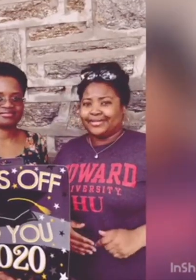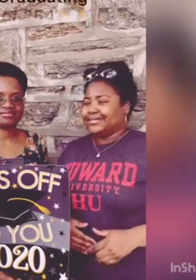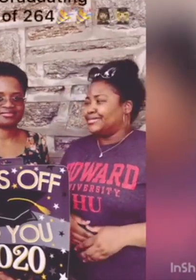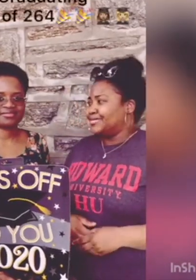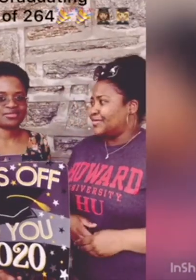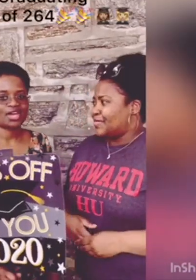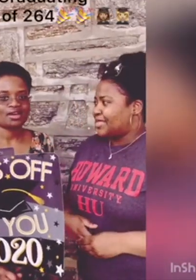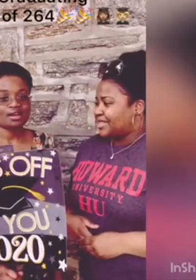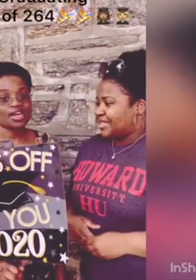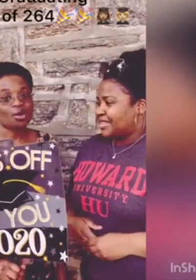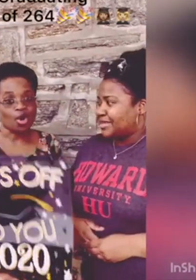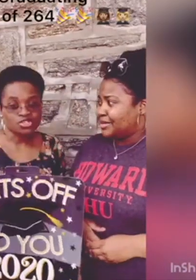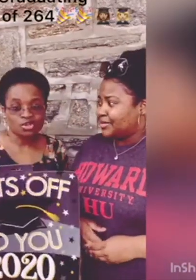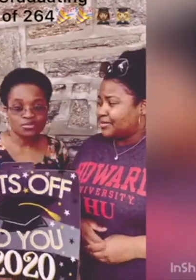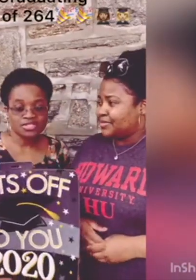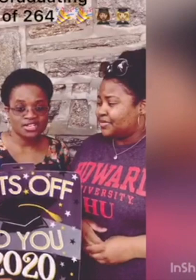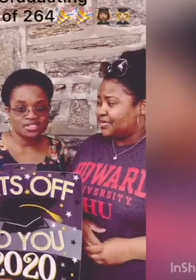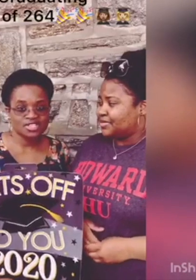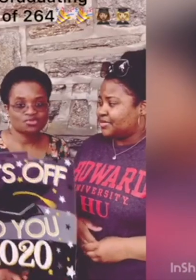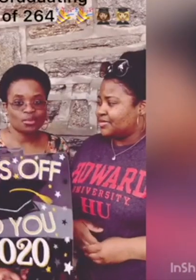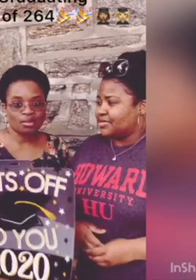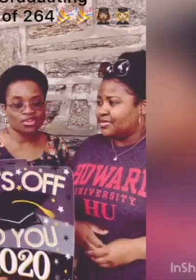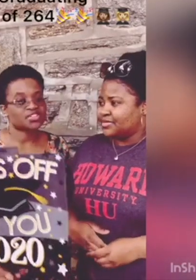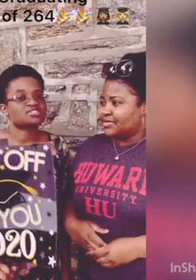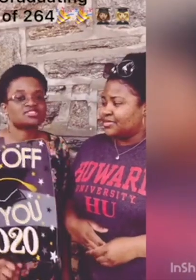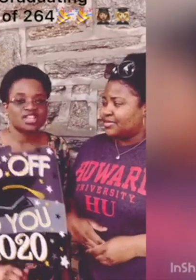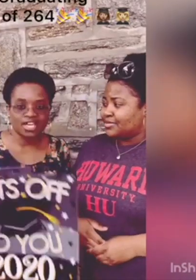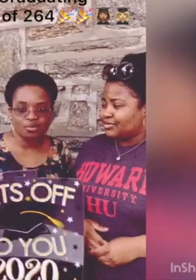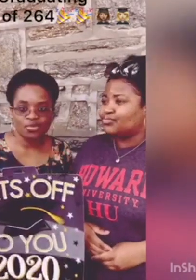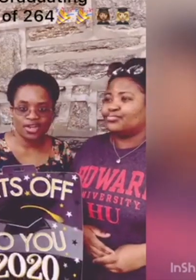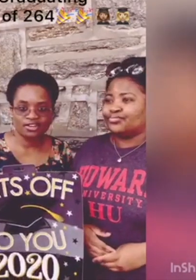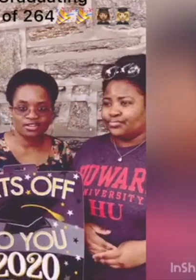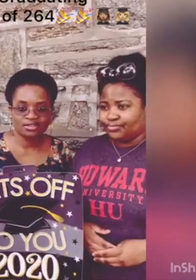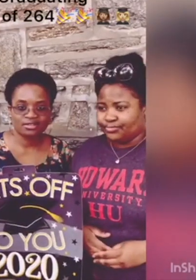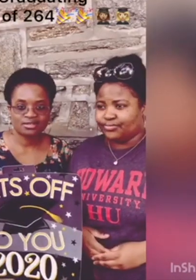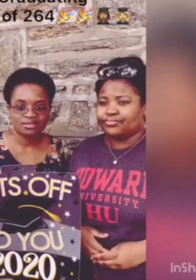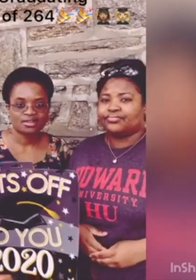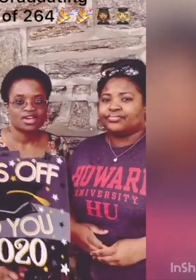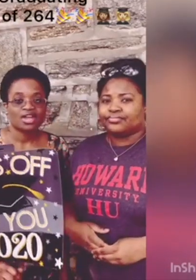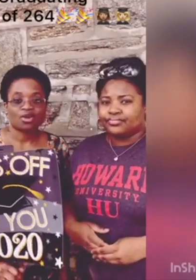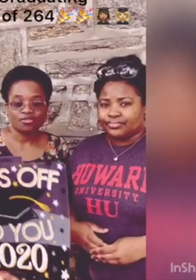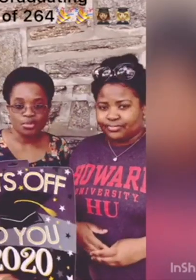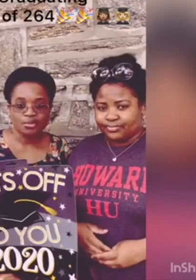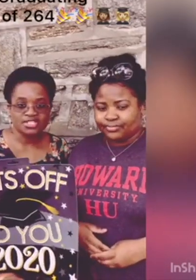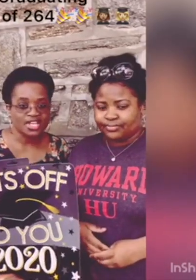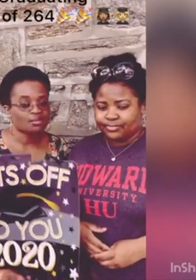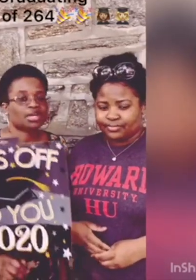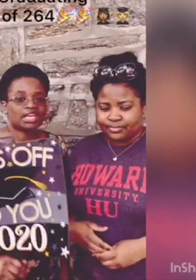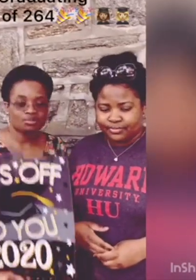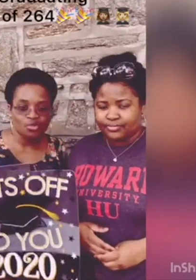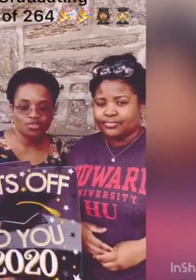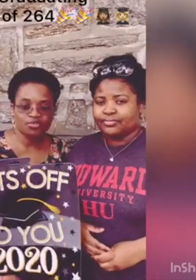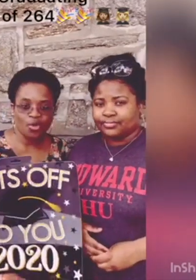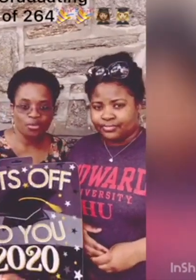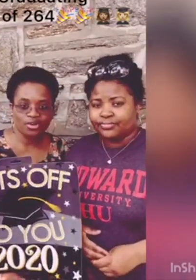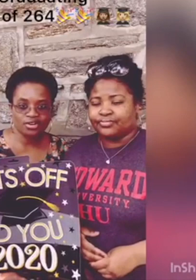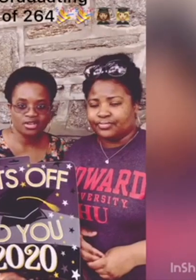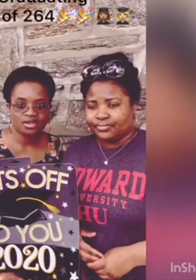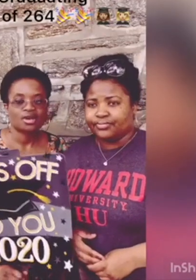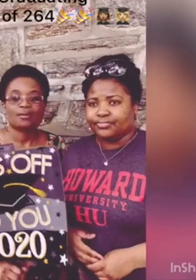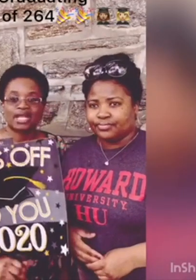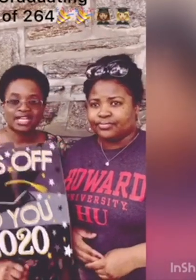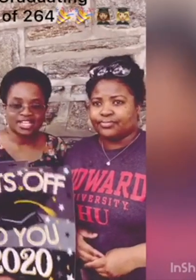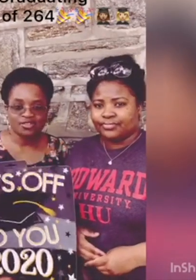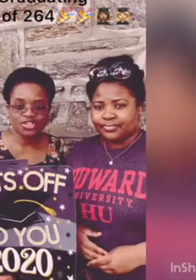going. In all circumstances, remember to stay in prayer. Learn from your mistake, but keep moving